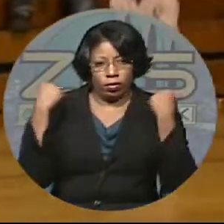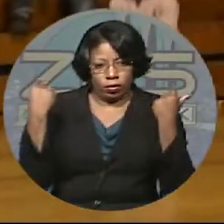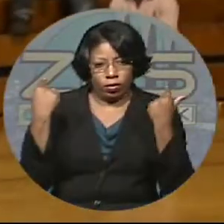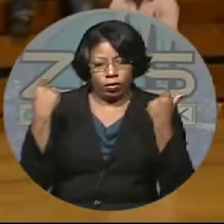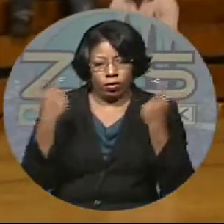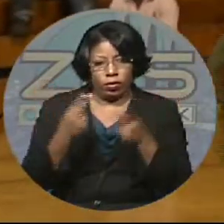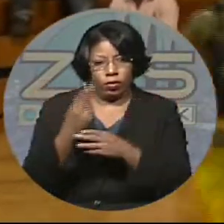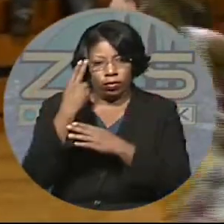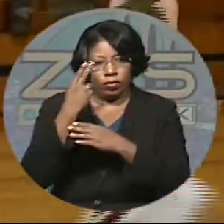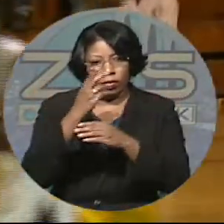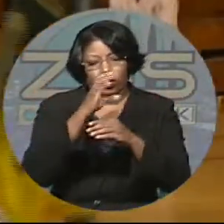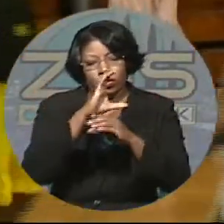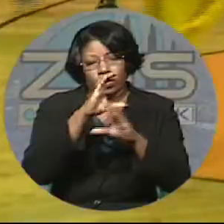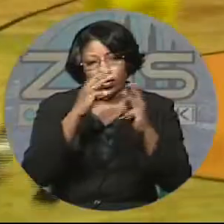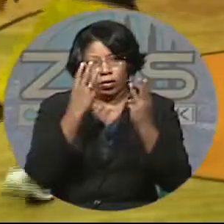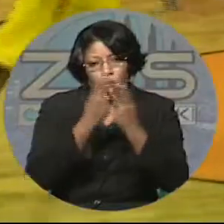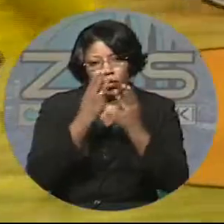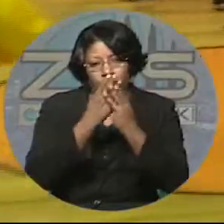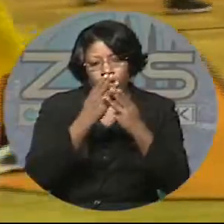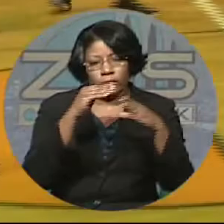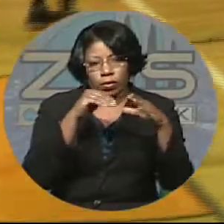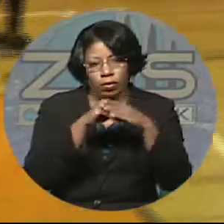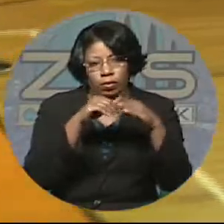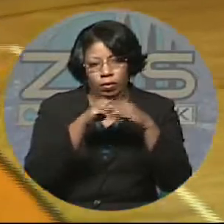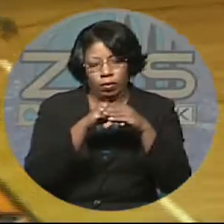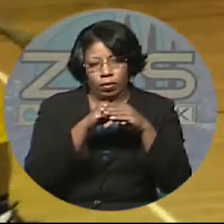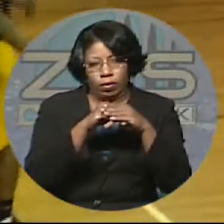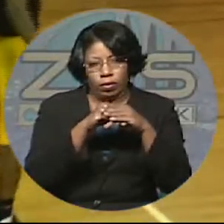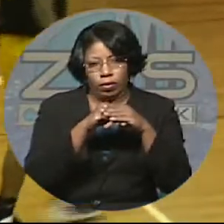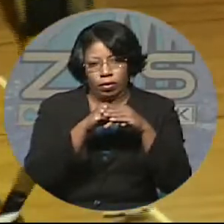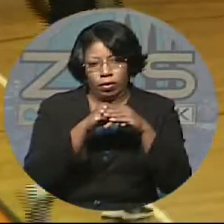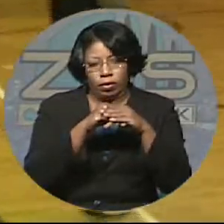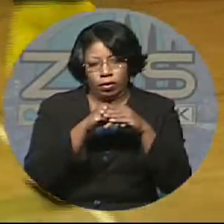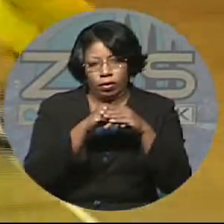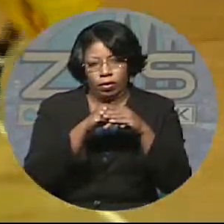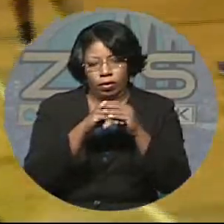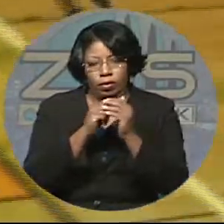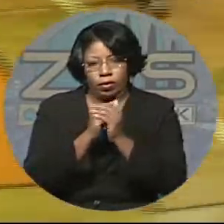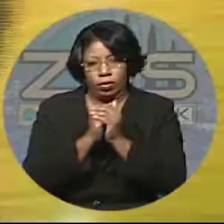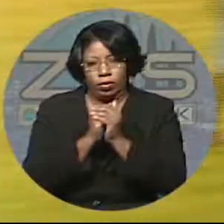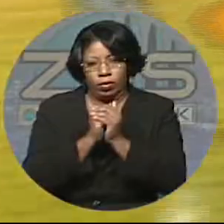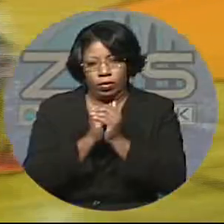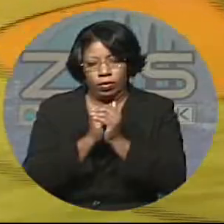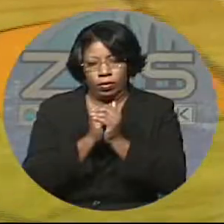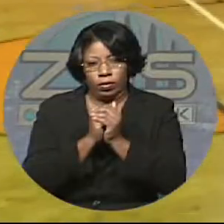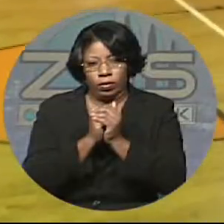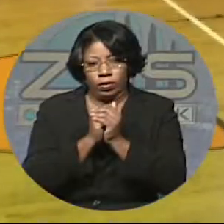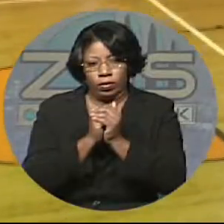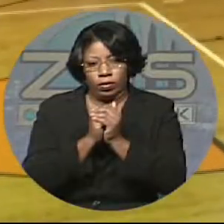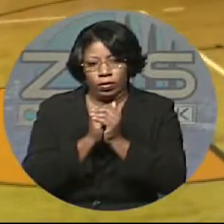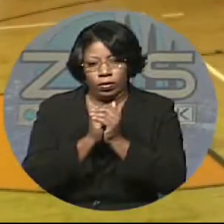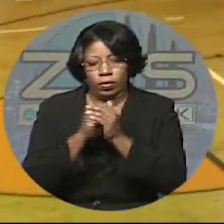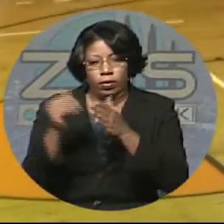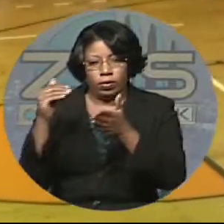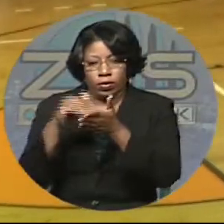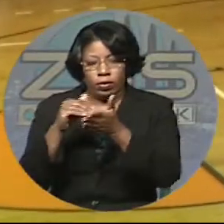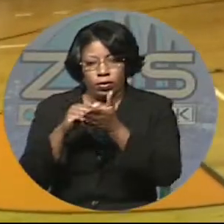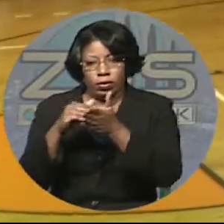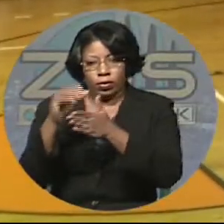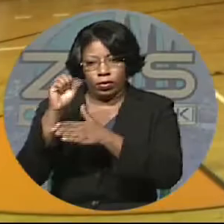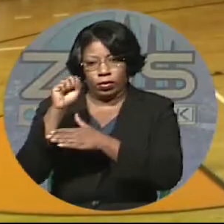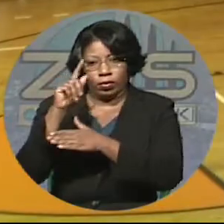defending champion Commonwealth Bank Giants fought back from a double-digit halftime deficit to even their series with the PJ Stingers thanks